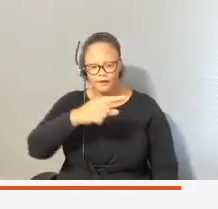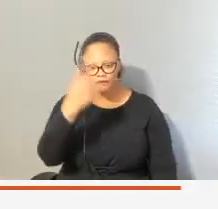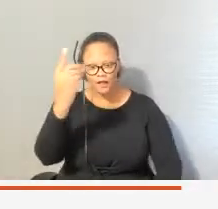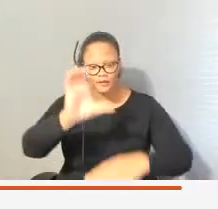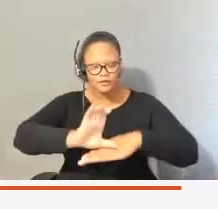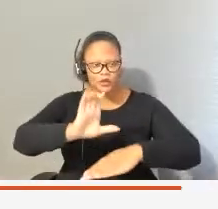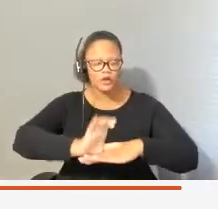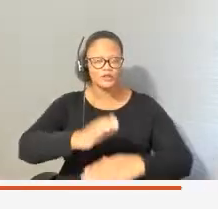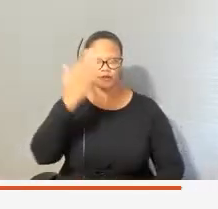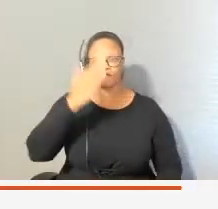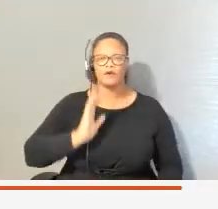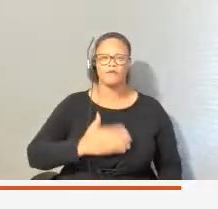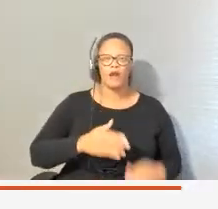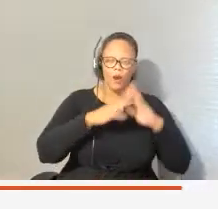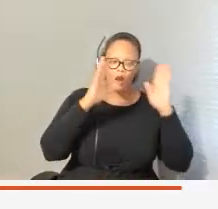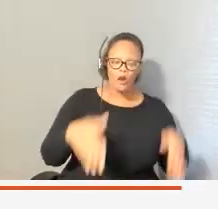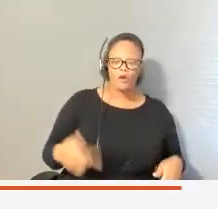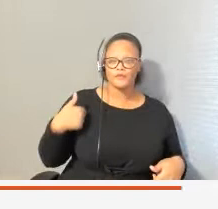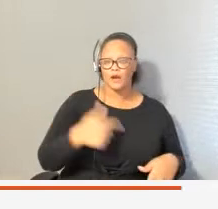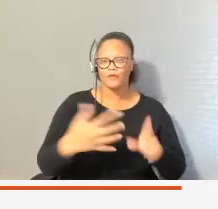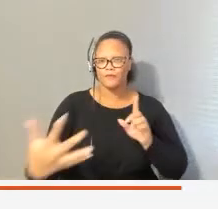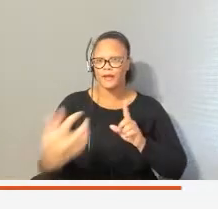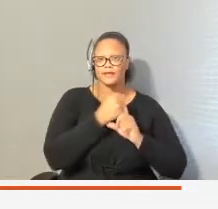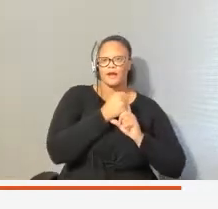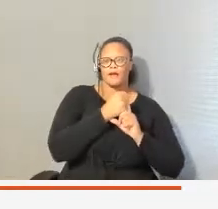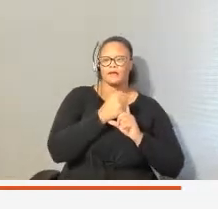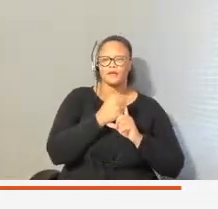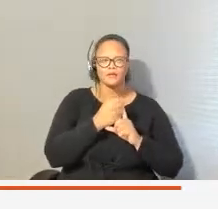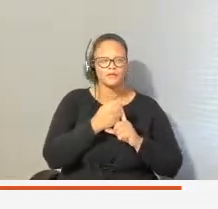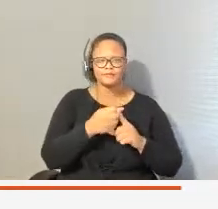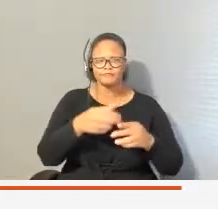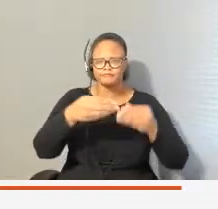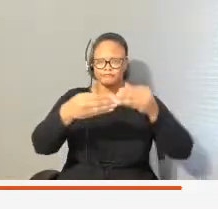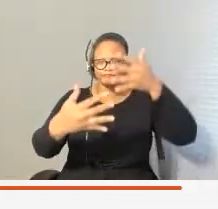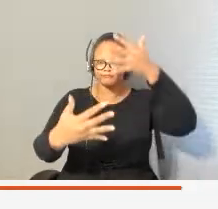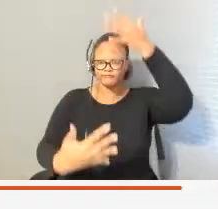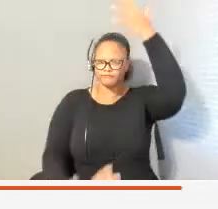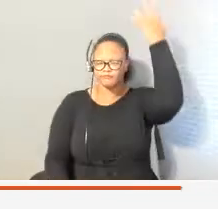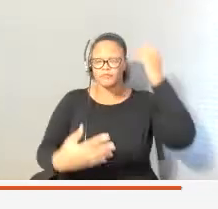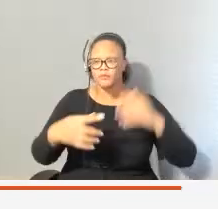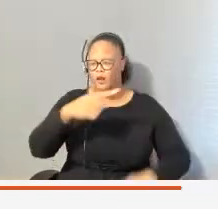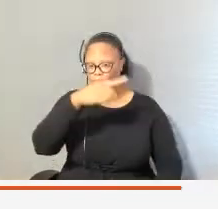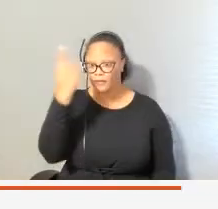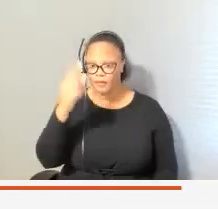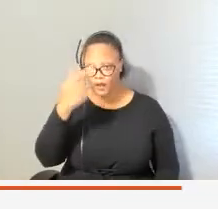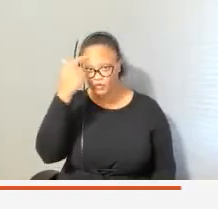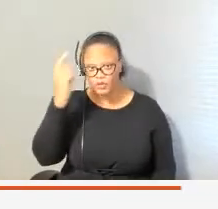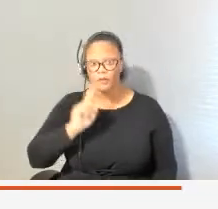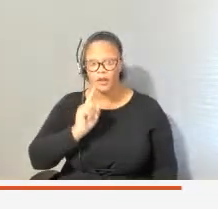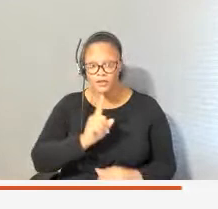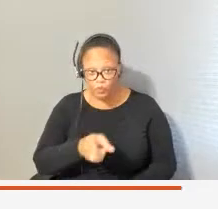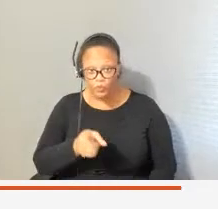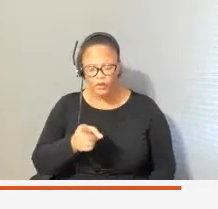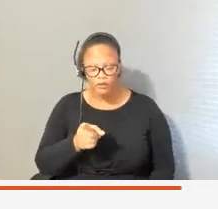been attacked. And I mean, you name it. Black trauma is real. Structural